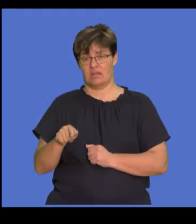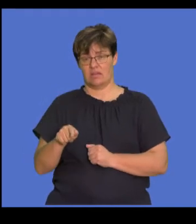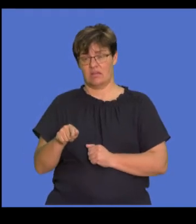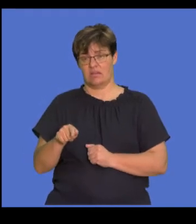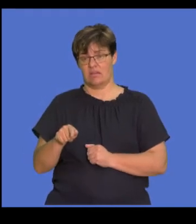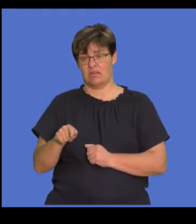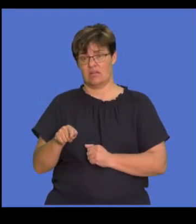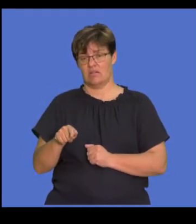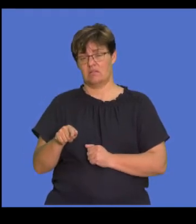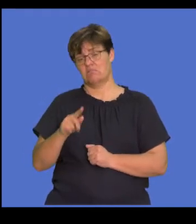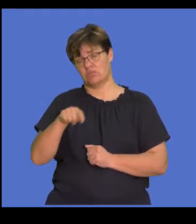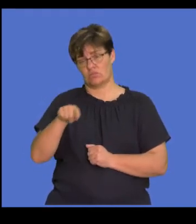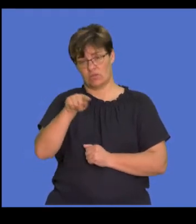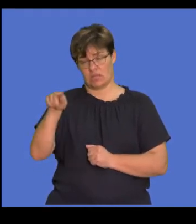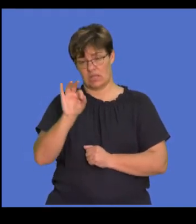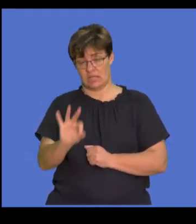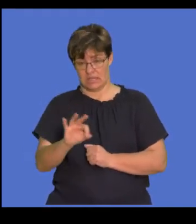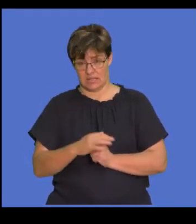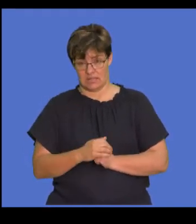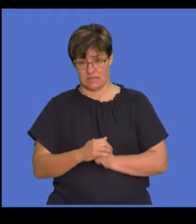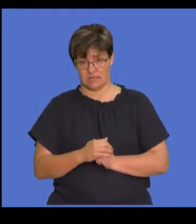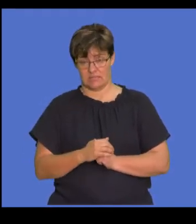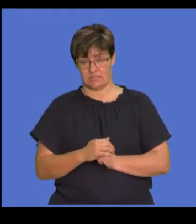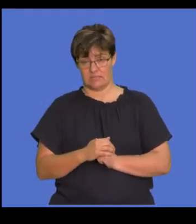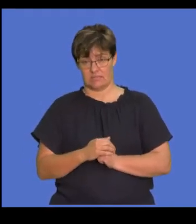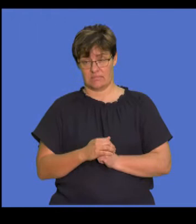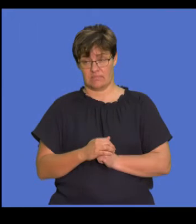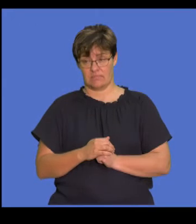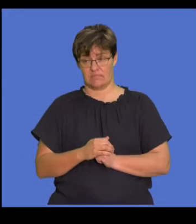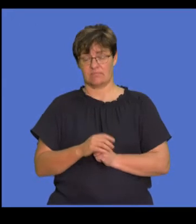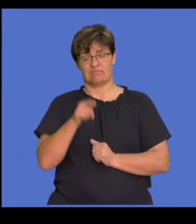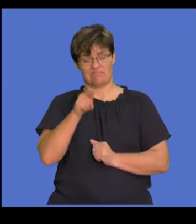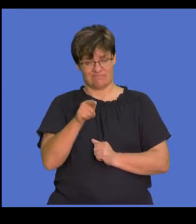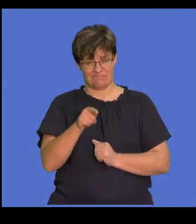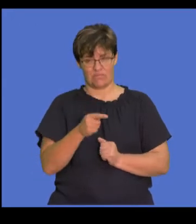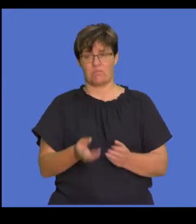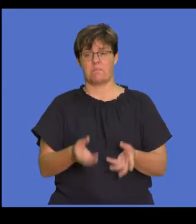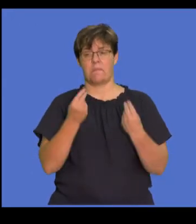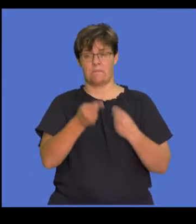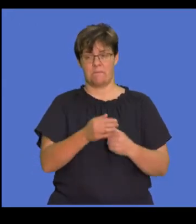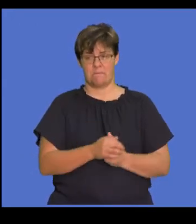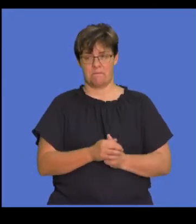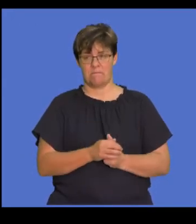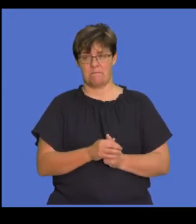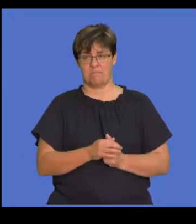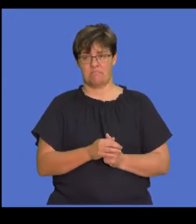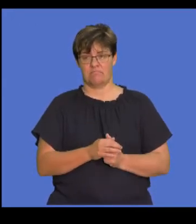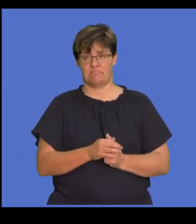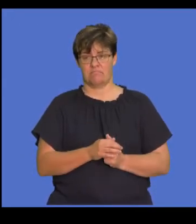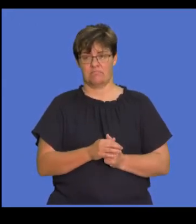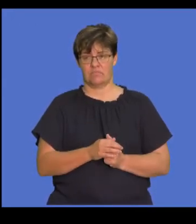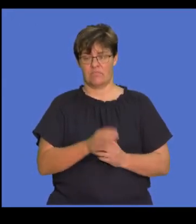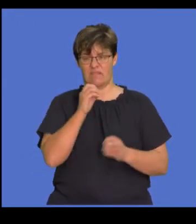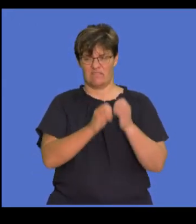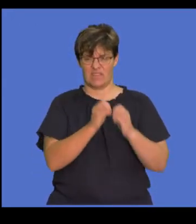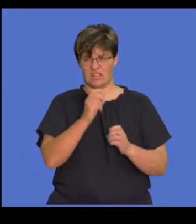of 30 will be square root of 3, like that. And that's what I will then have there. So let me just